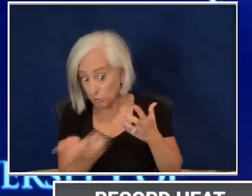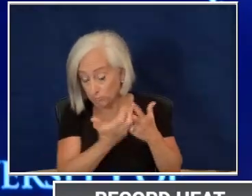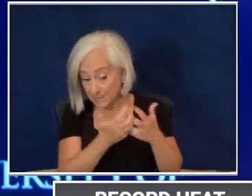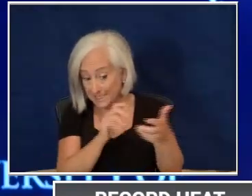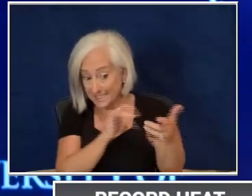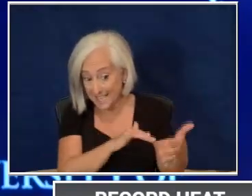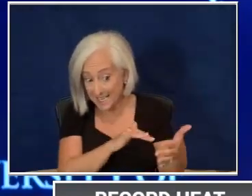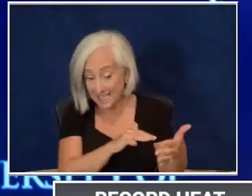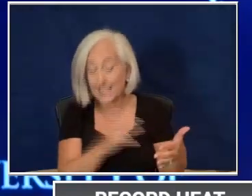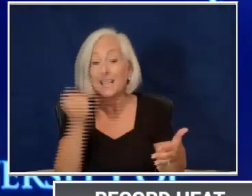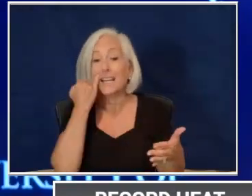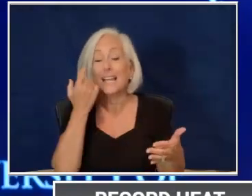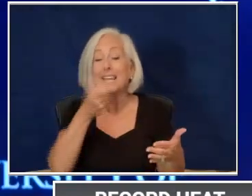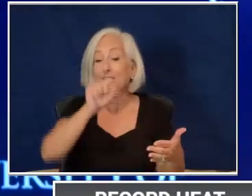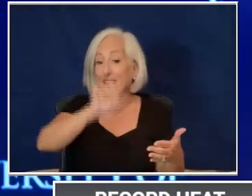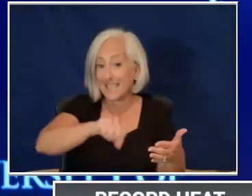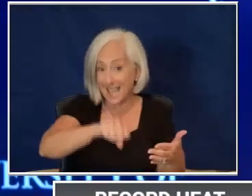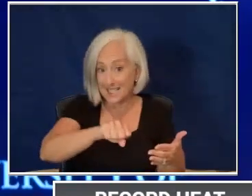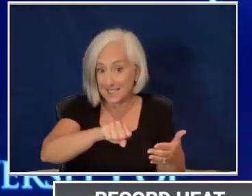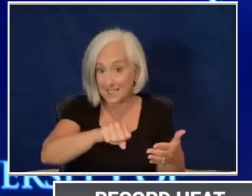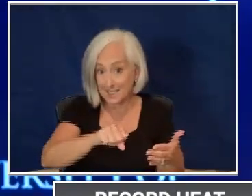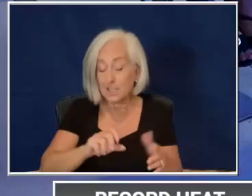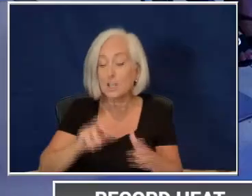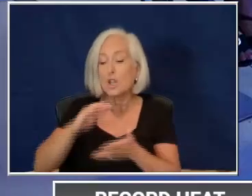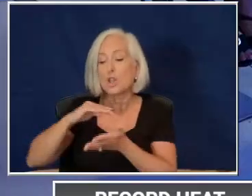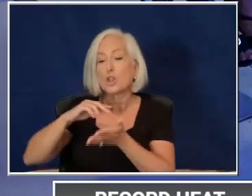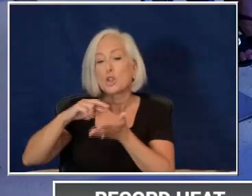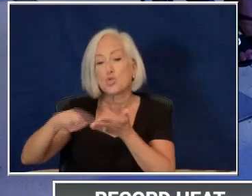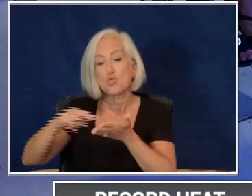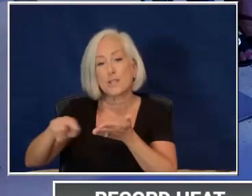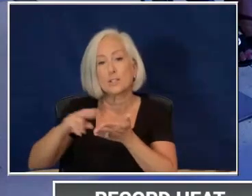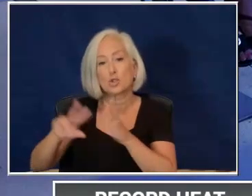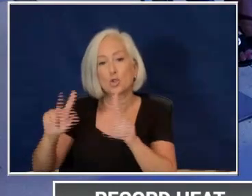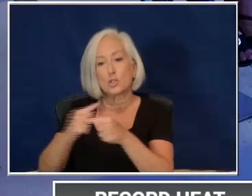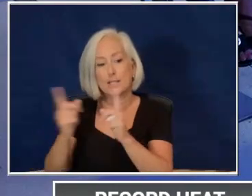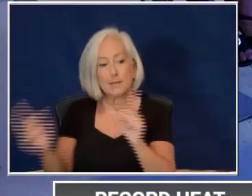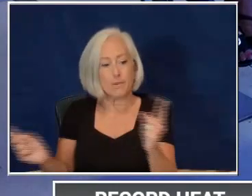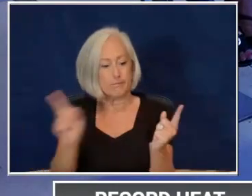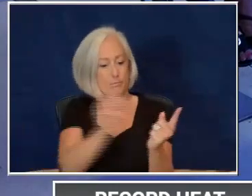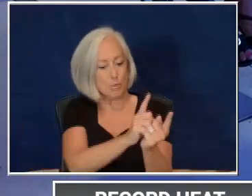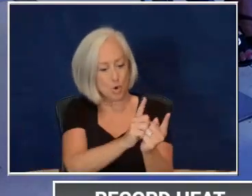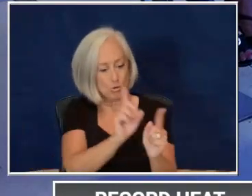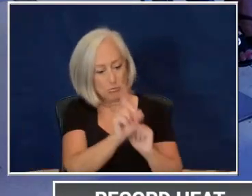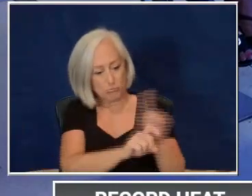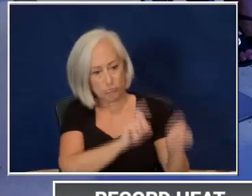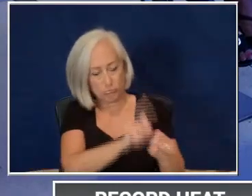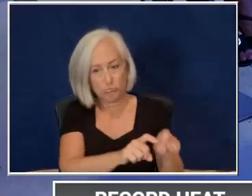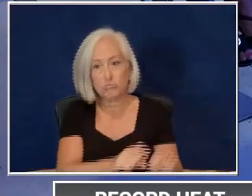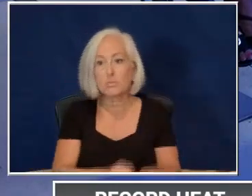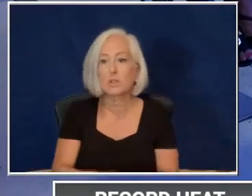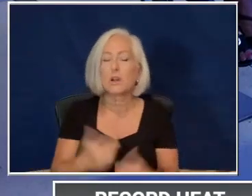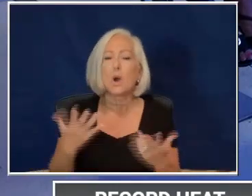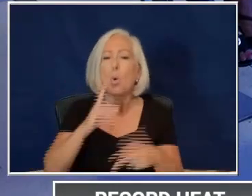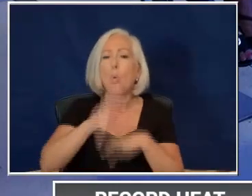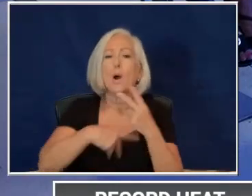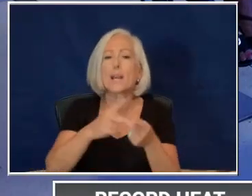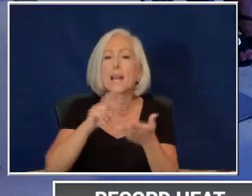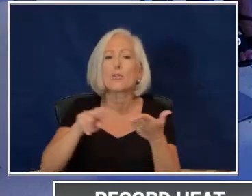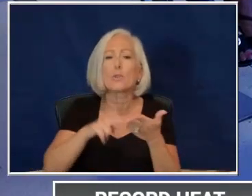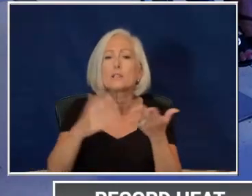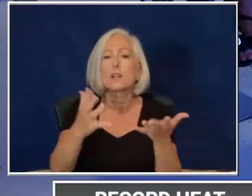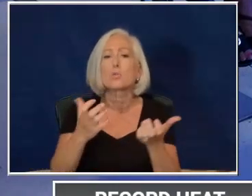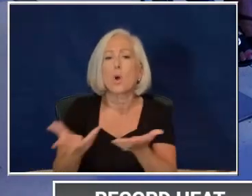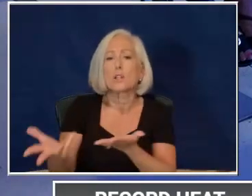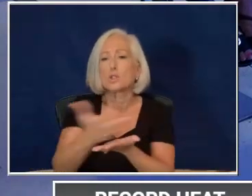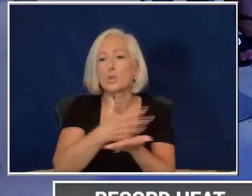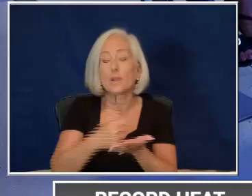team approach them in the rehab unit. And then just what might you hope to find from a trial like that? What type of research are you hoping to gather? Would you do? I don't think